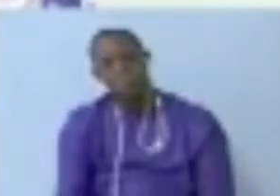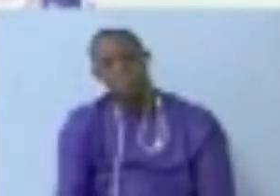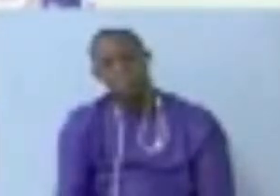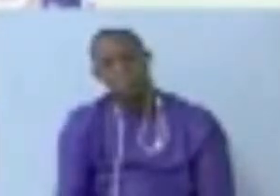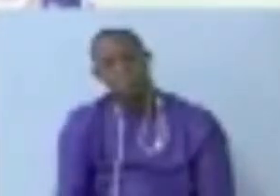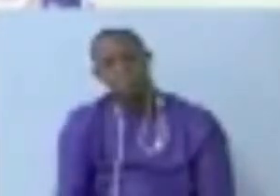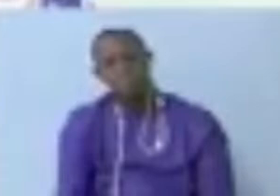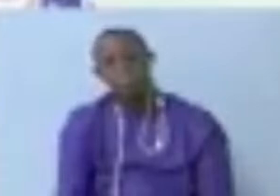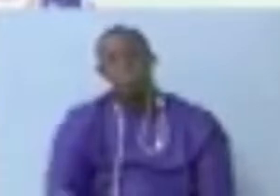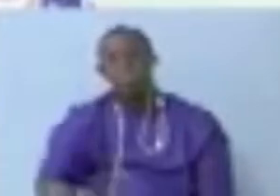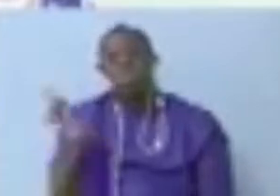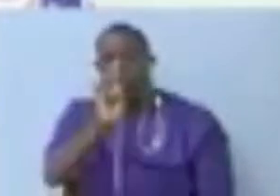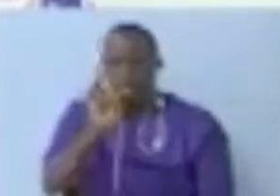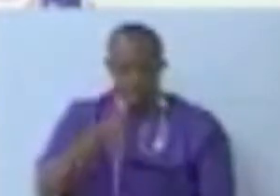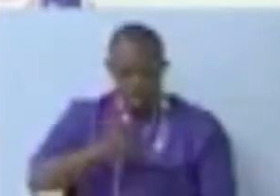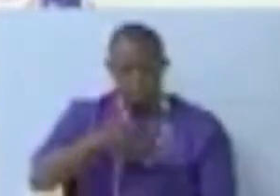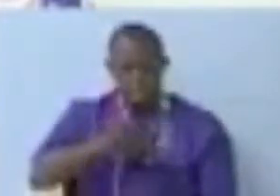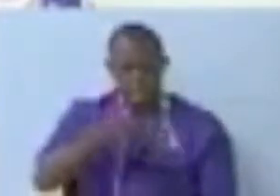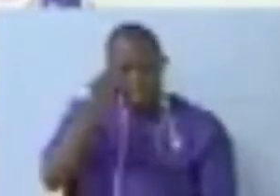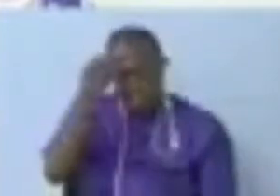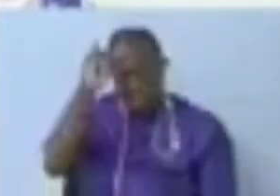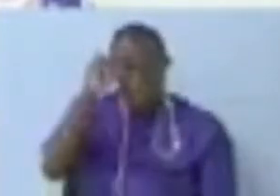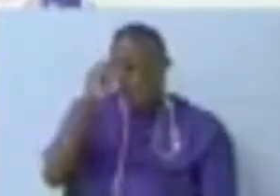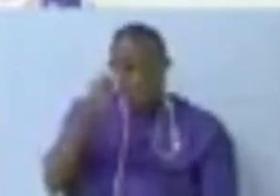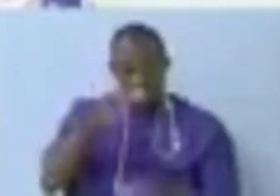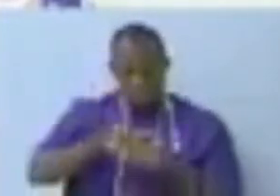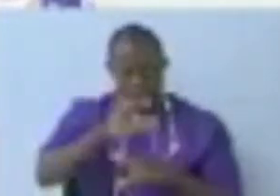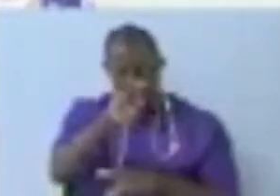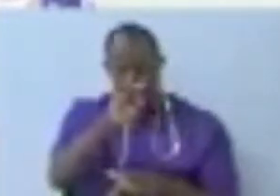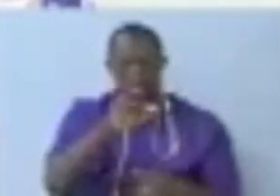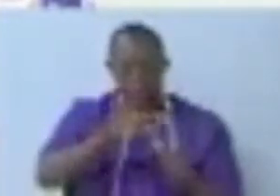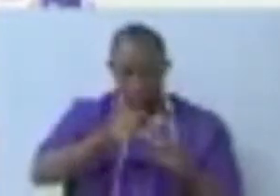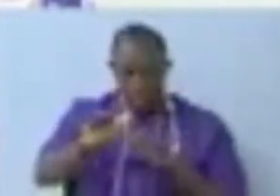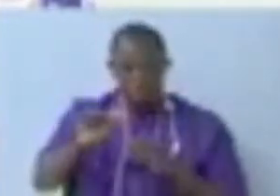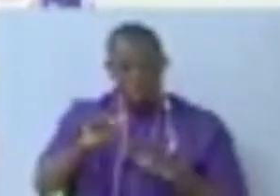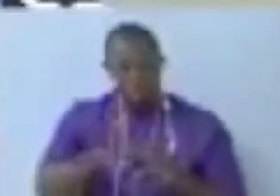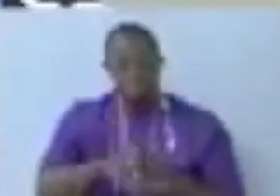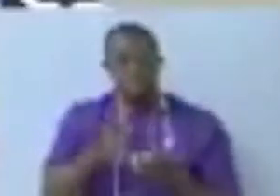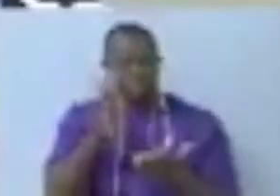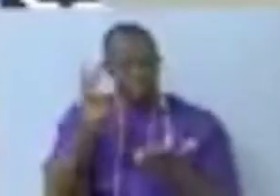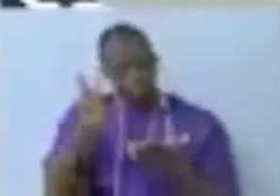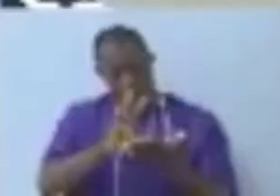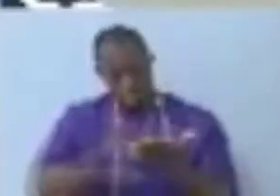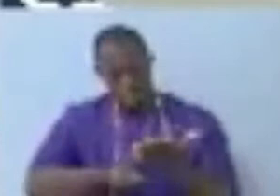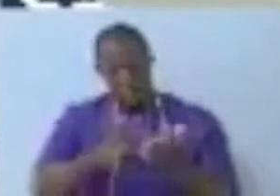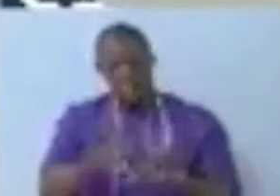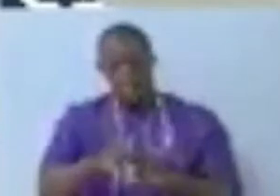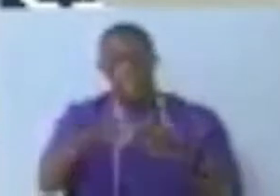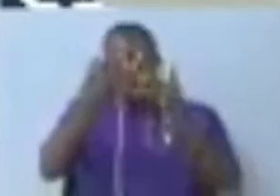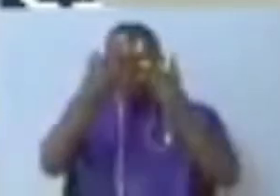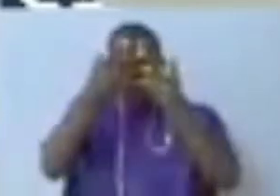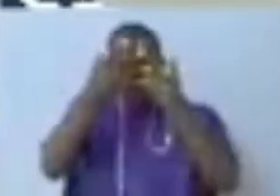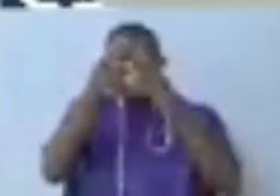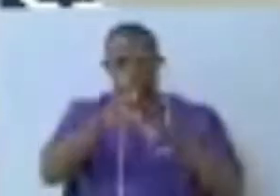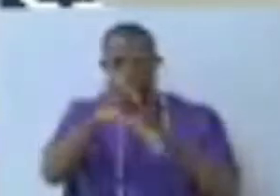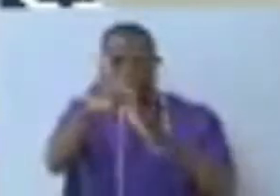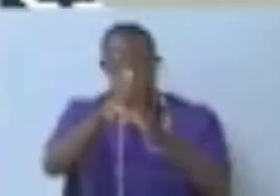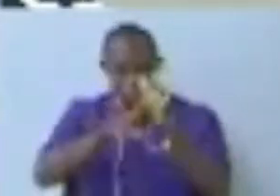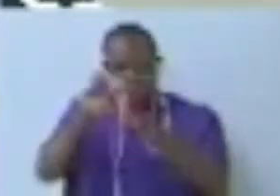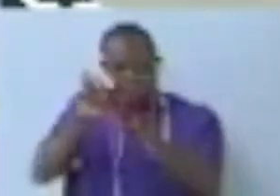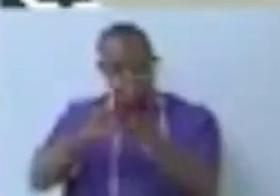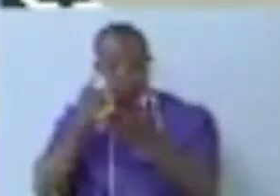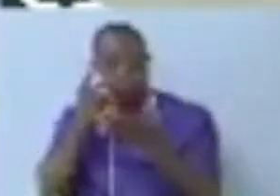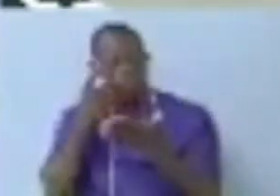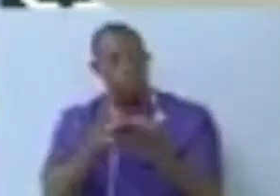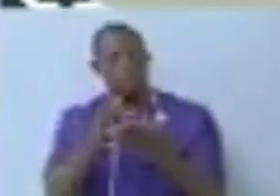would suggest to you, check the prison register. Prisoner, ela buko miare ka sefero ka